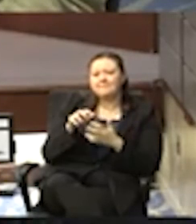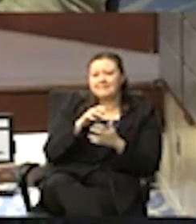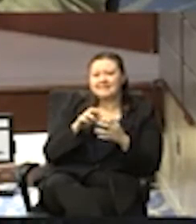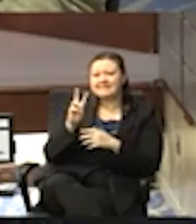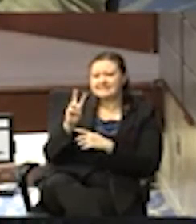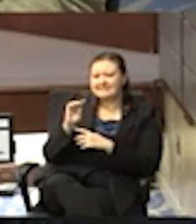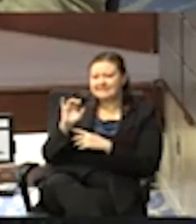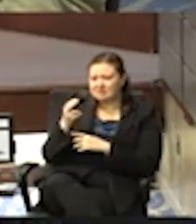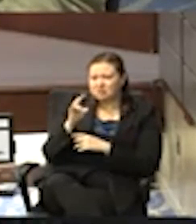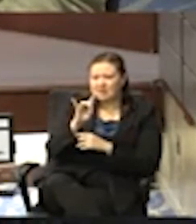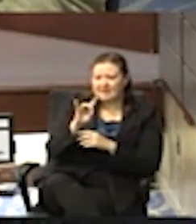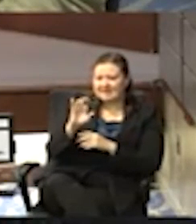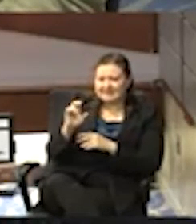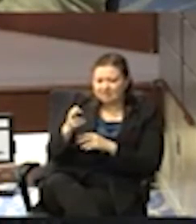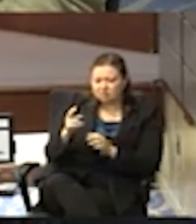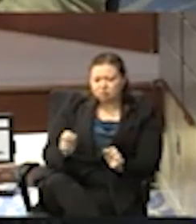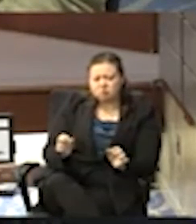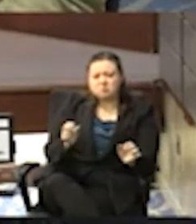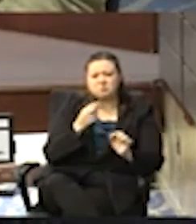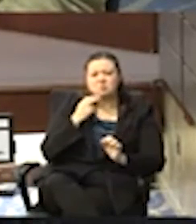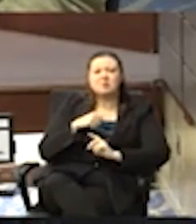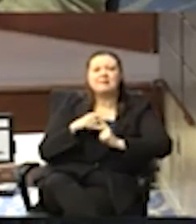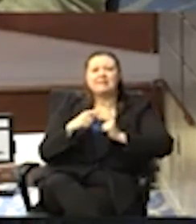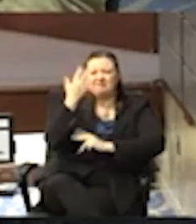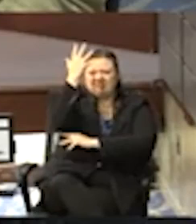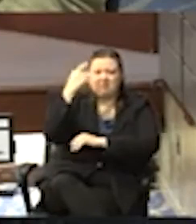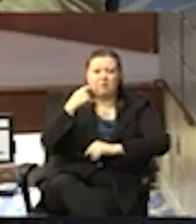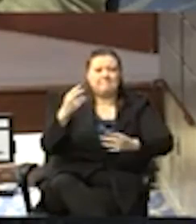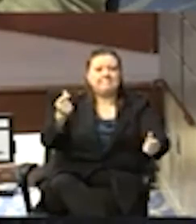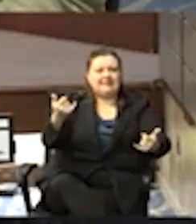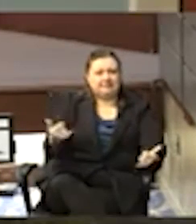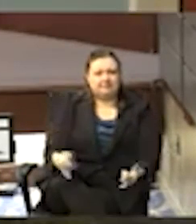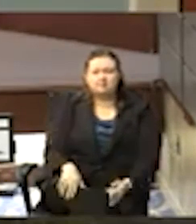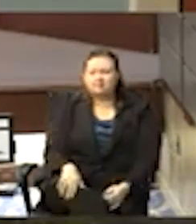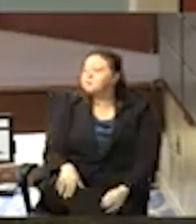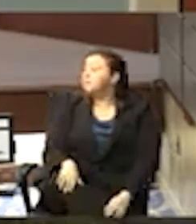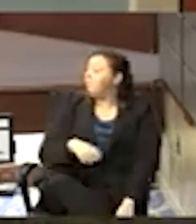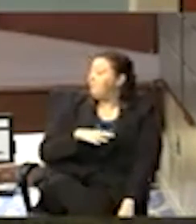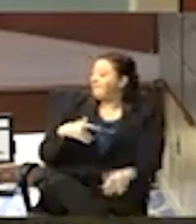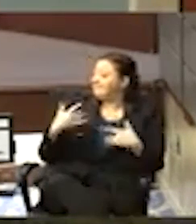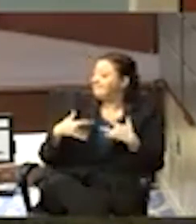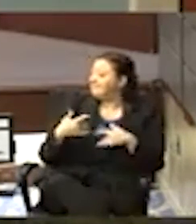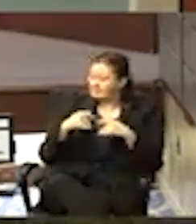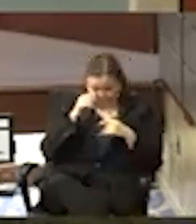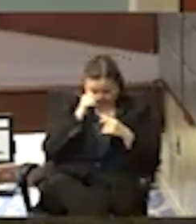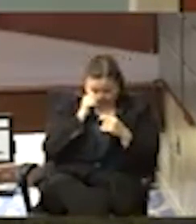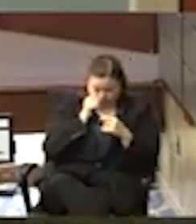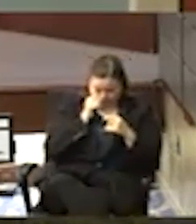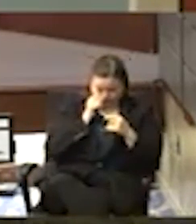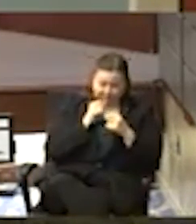8-inch calipers in there and prioritize that for getting some immediate shade. Awesome. Well, I'm excited, thank you. Oh,